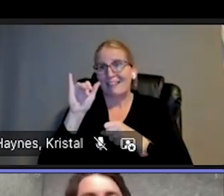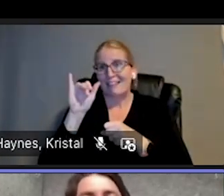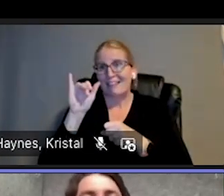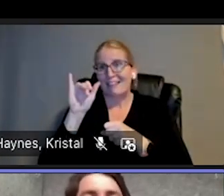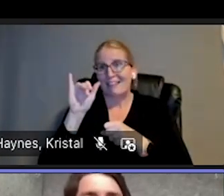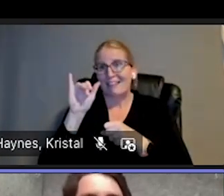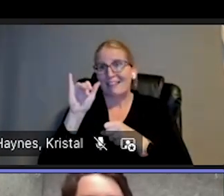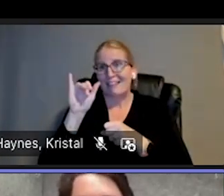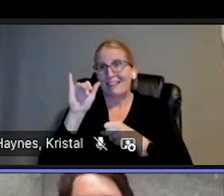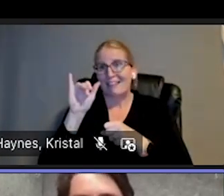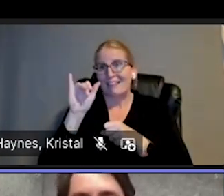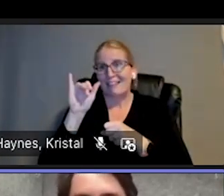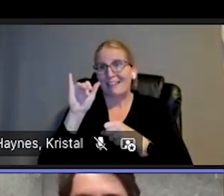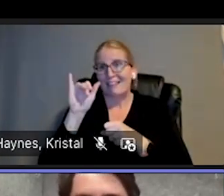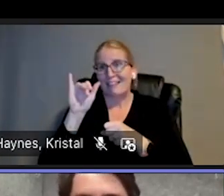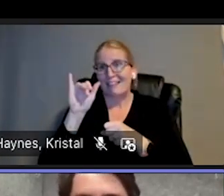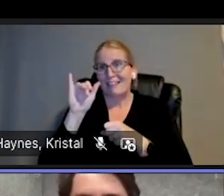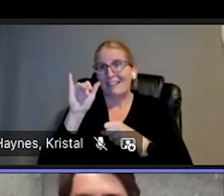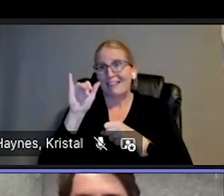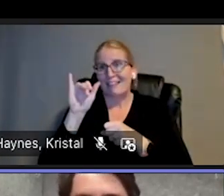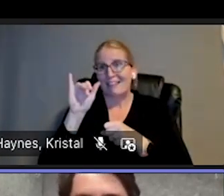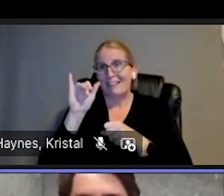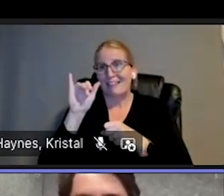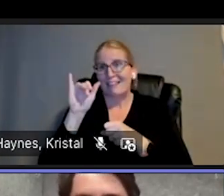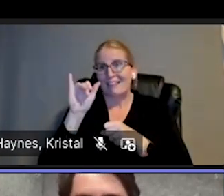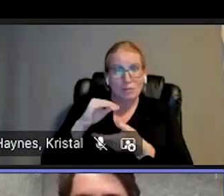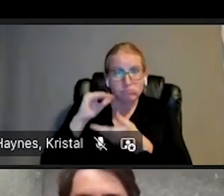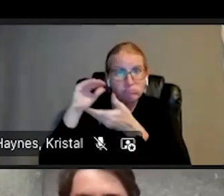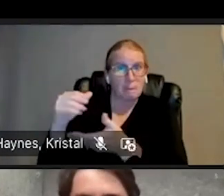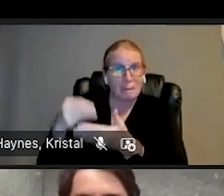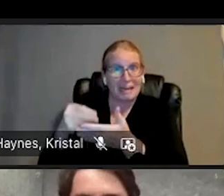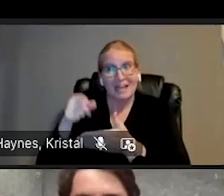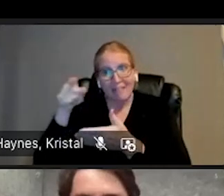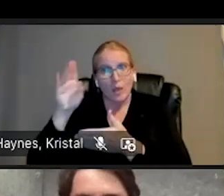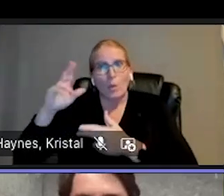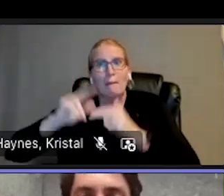resilient and therefore can strengthen the communication systems as a whole.